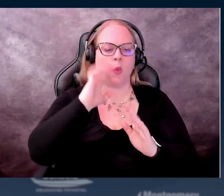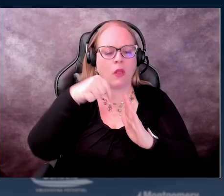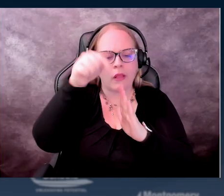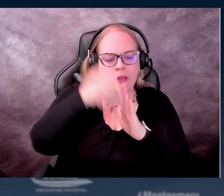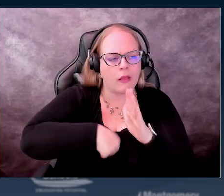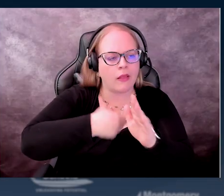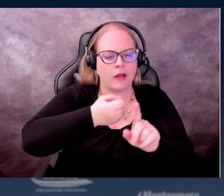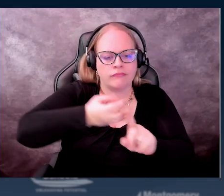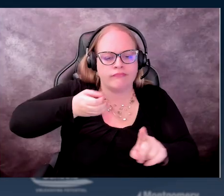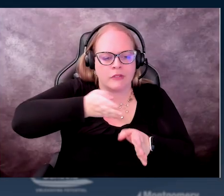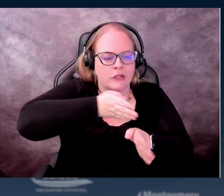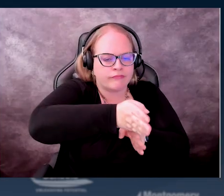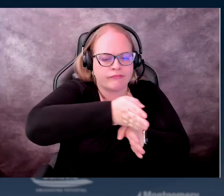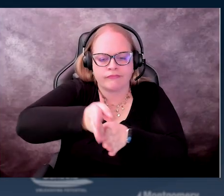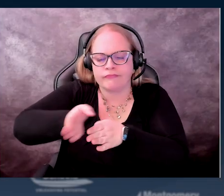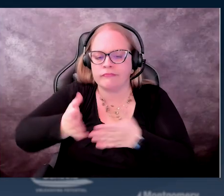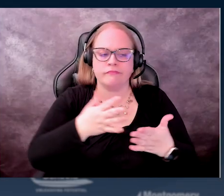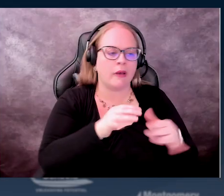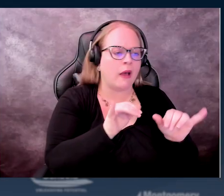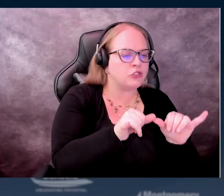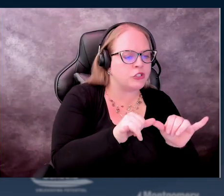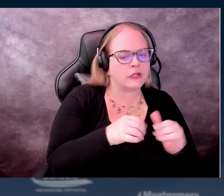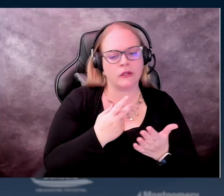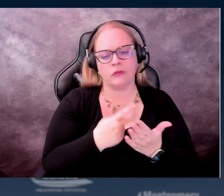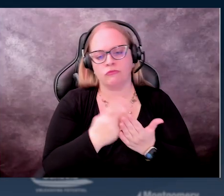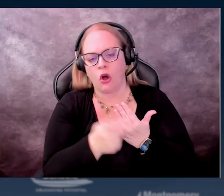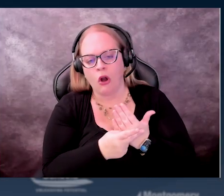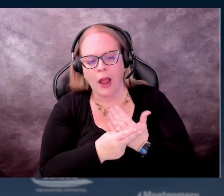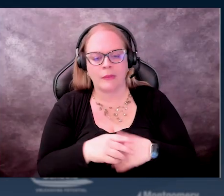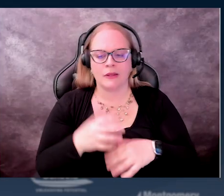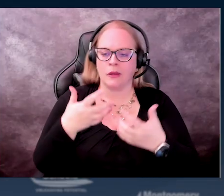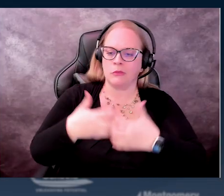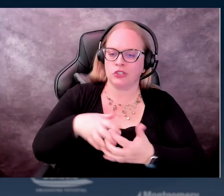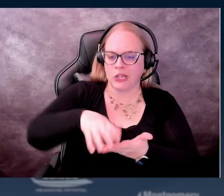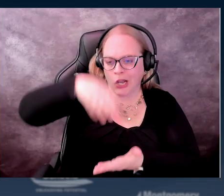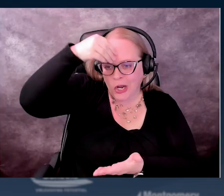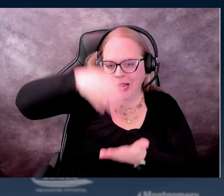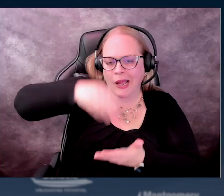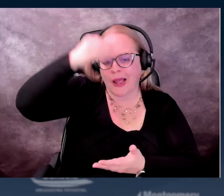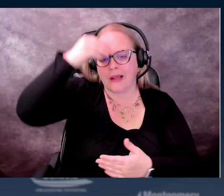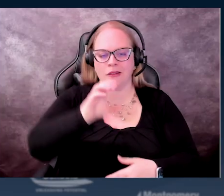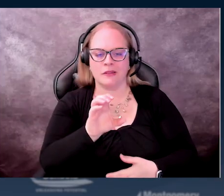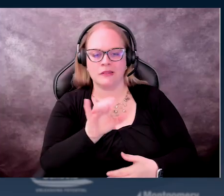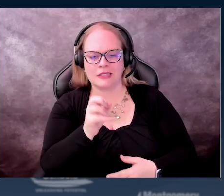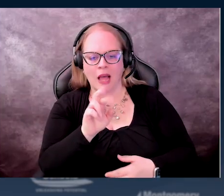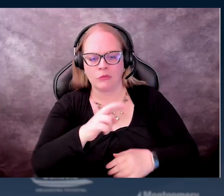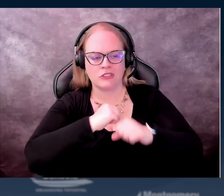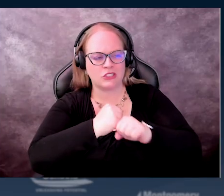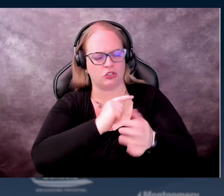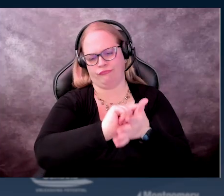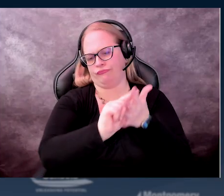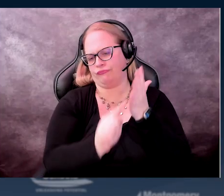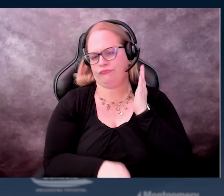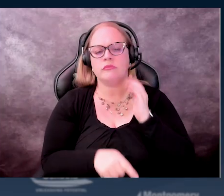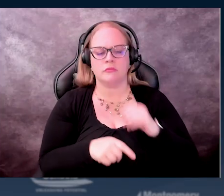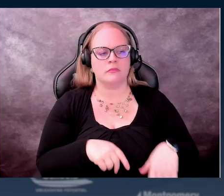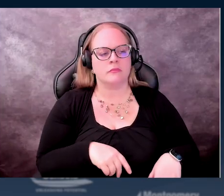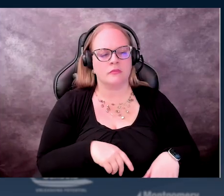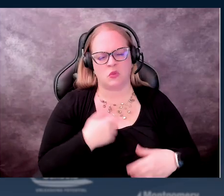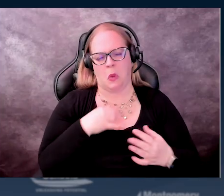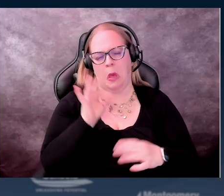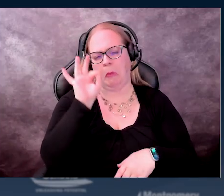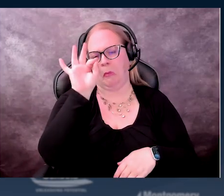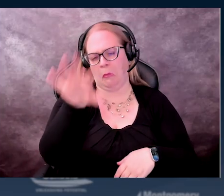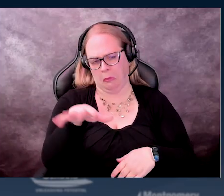programming, machine learning, cybersecurity. So I just wanted to mention that as we continue to go through. In